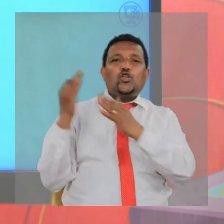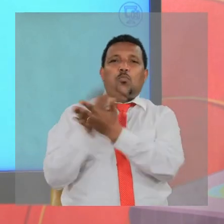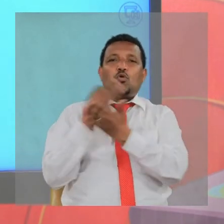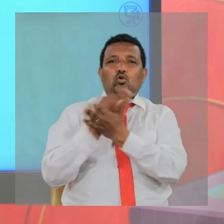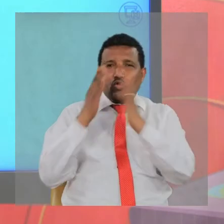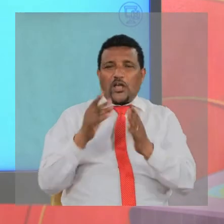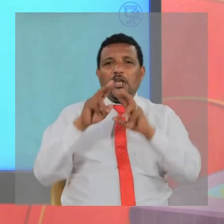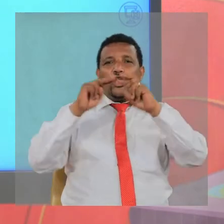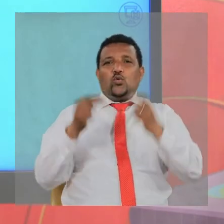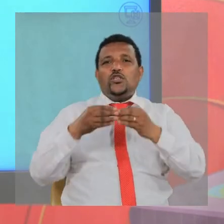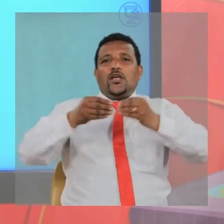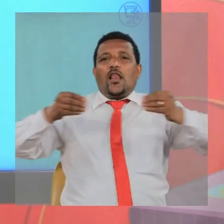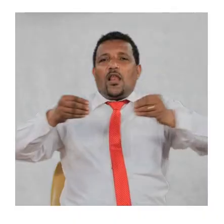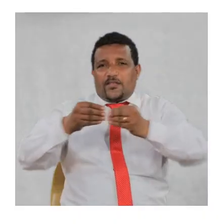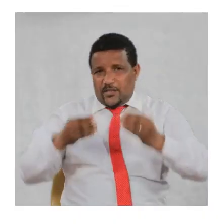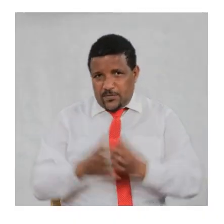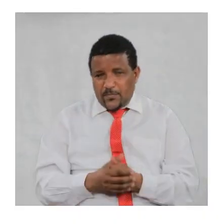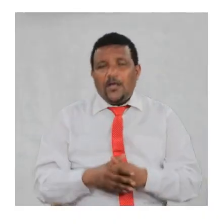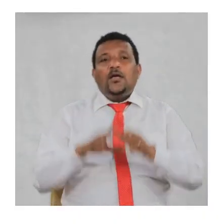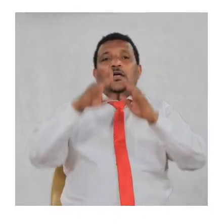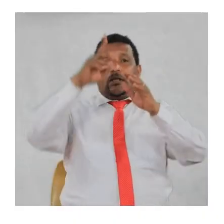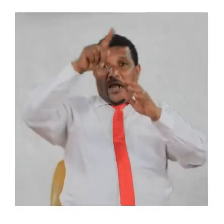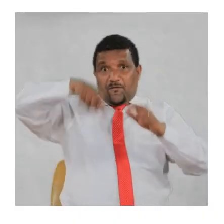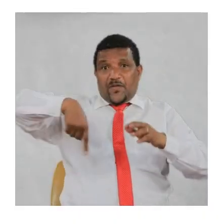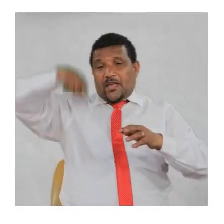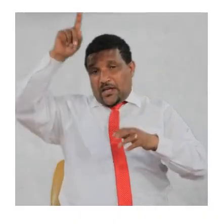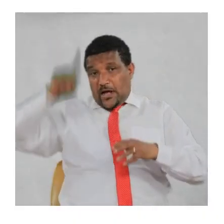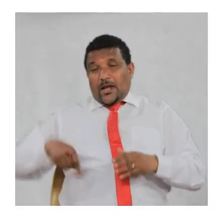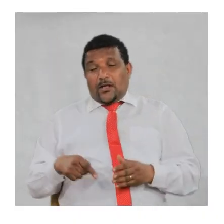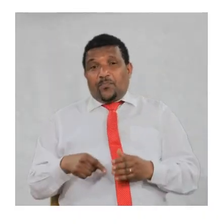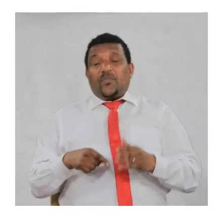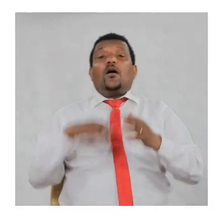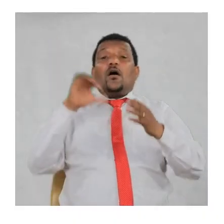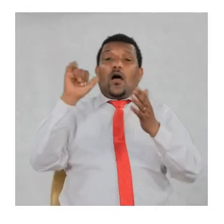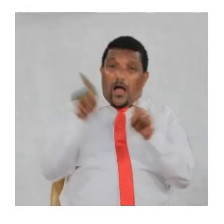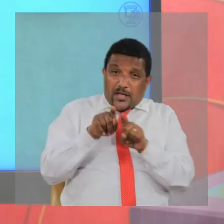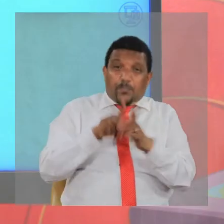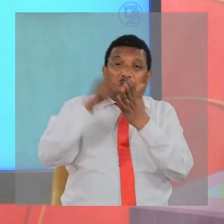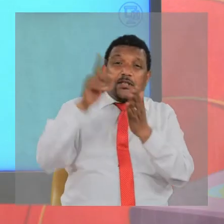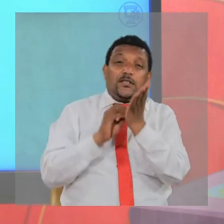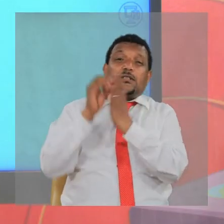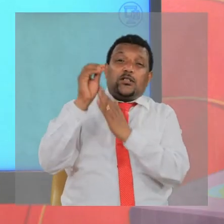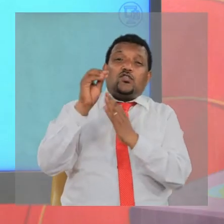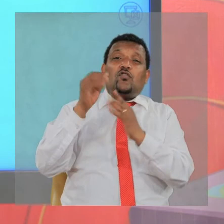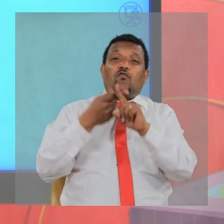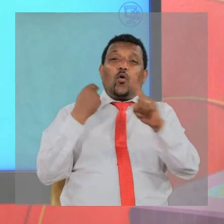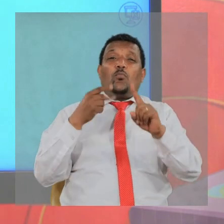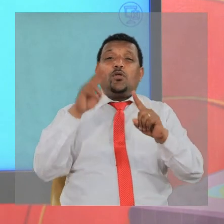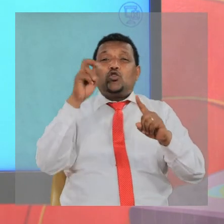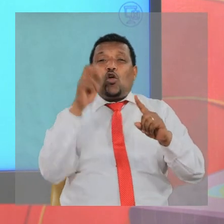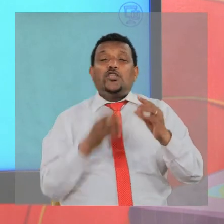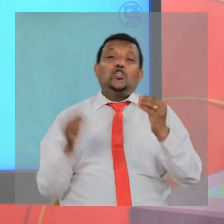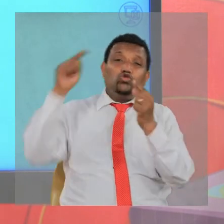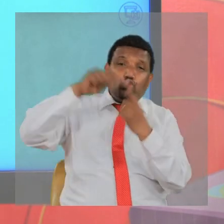producer is unit elastic. Graphically, as price increase from 20 to